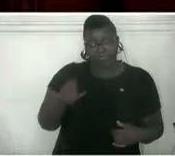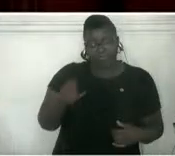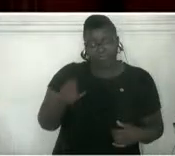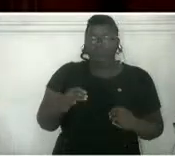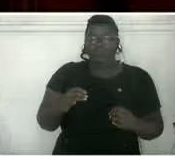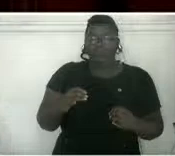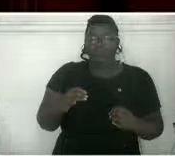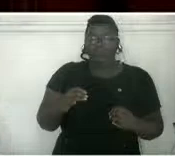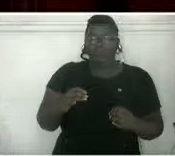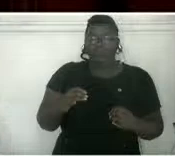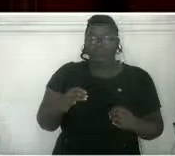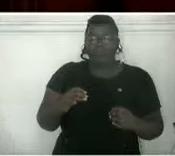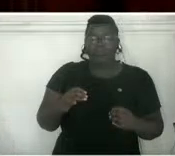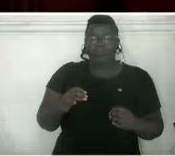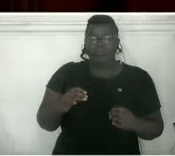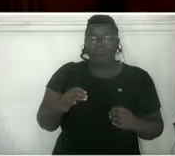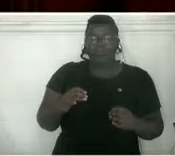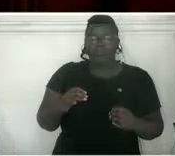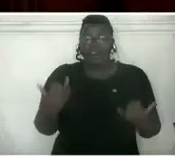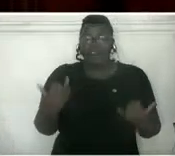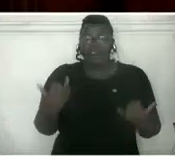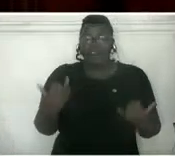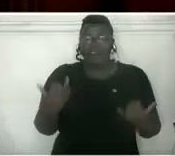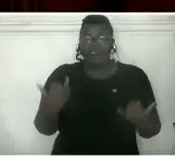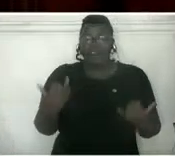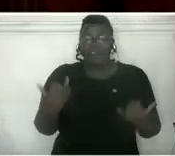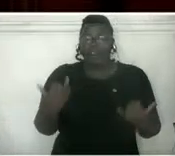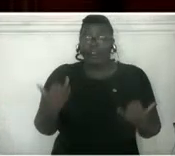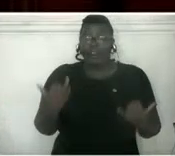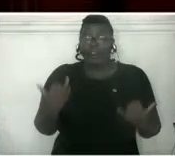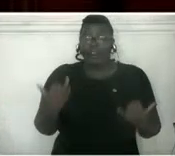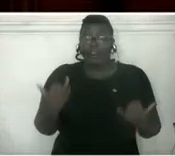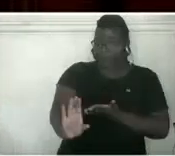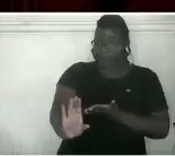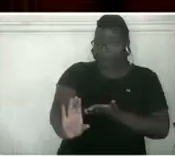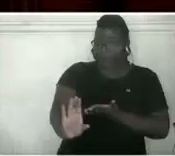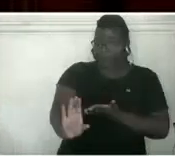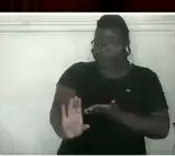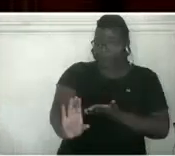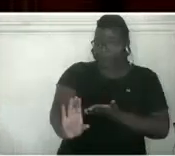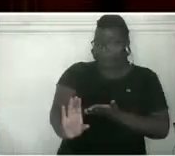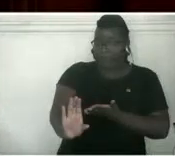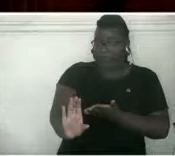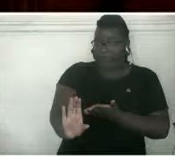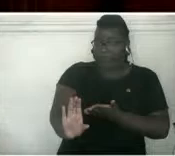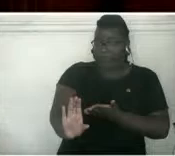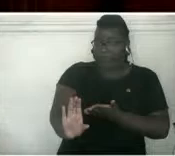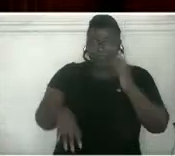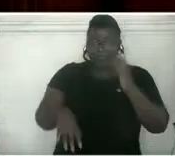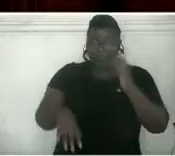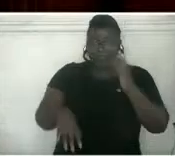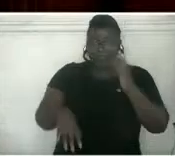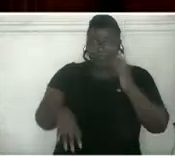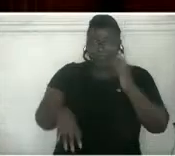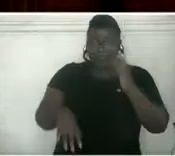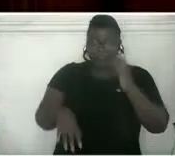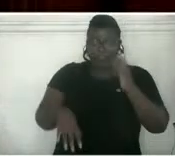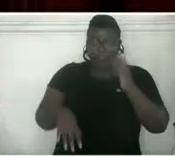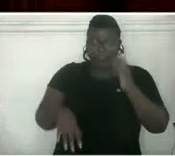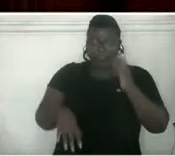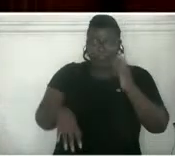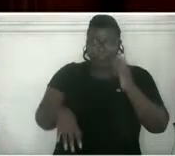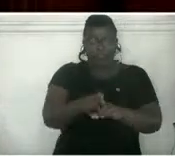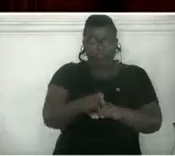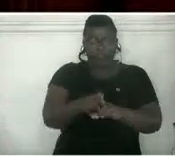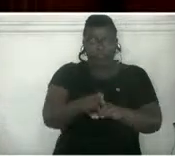success. One of such recipients of our funding is Gelansin Agri, an